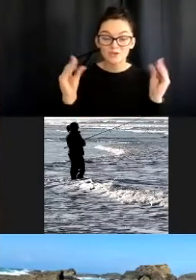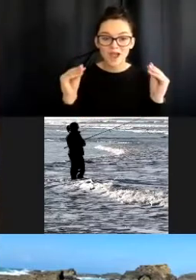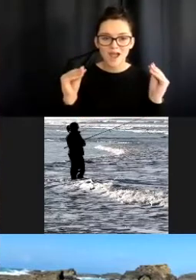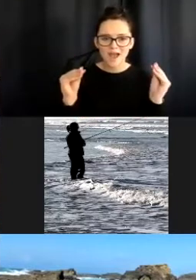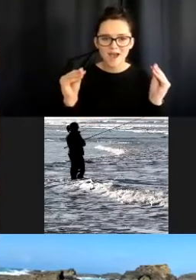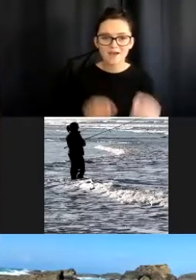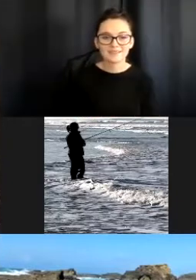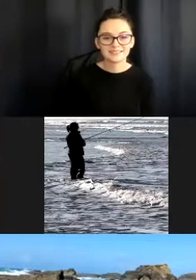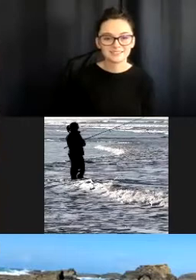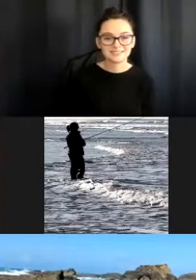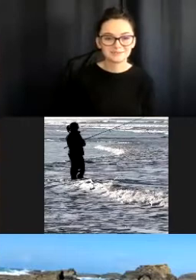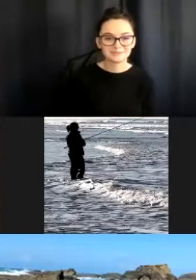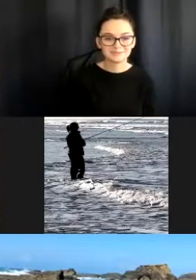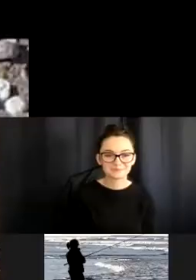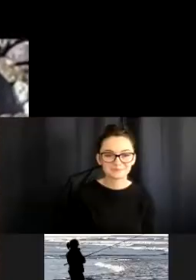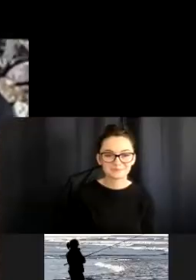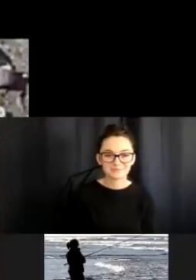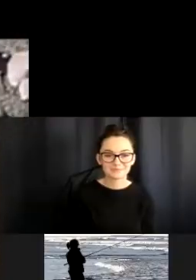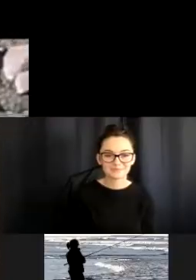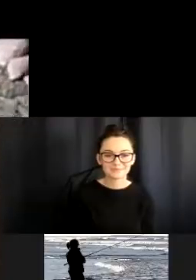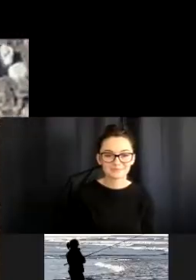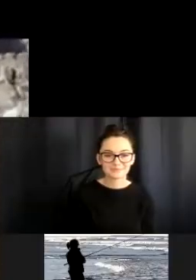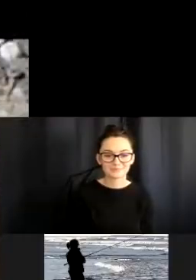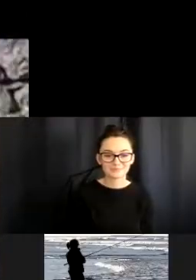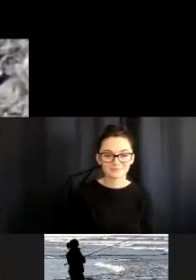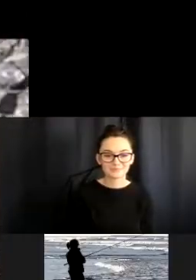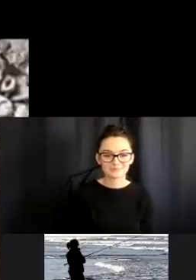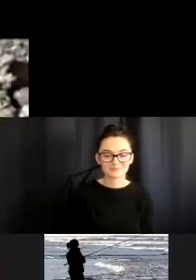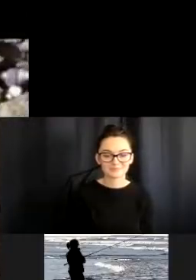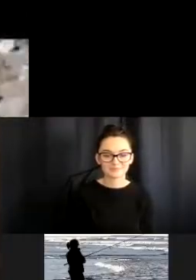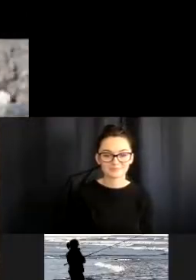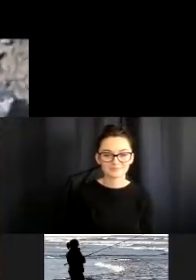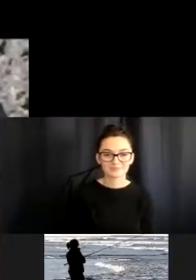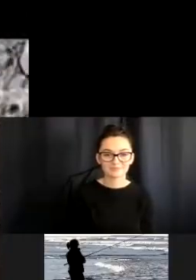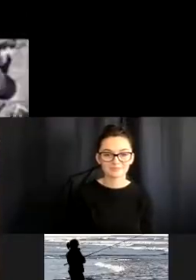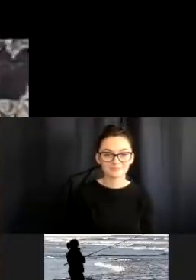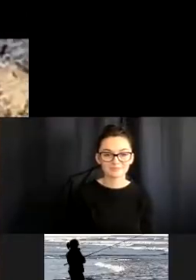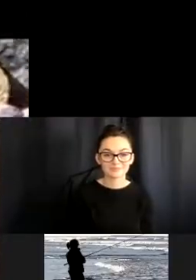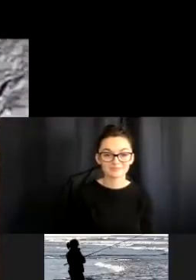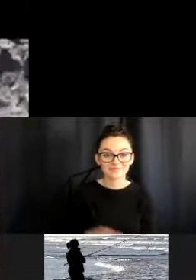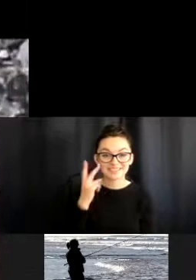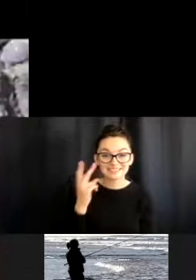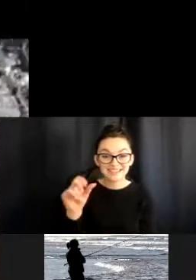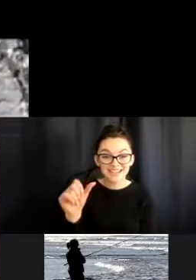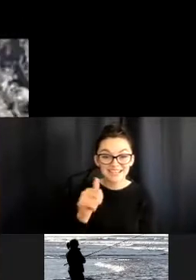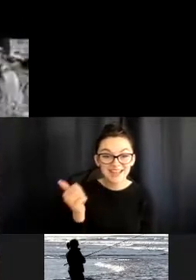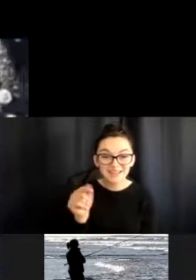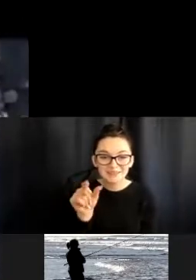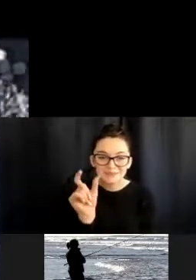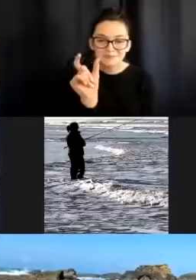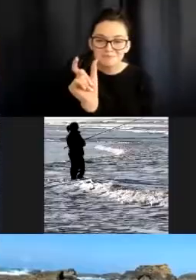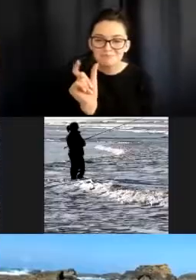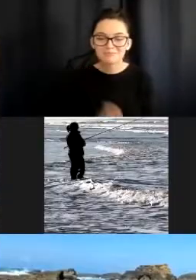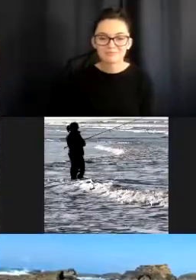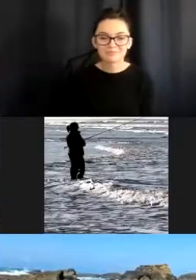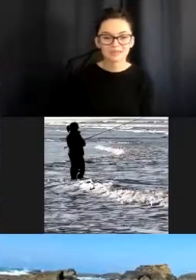out. Moving for us. This is so cool. And there's another one right there. I don't know